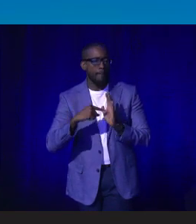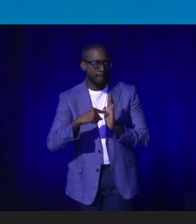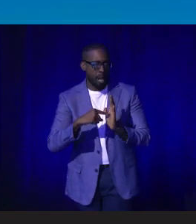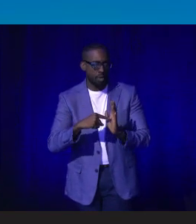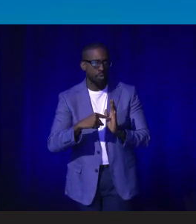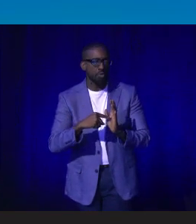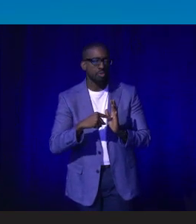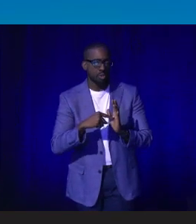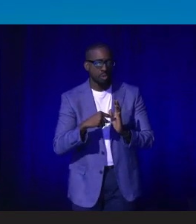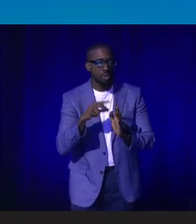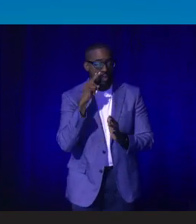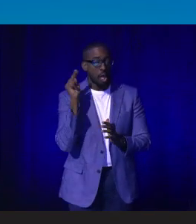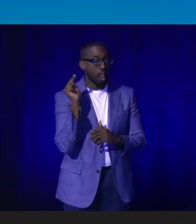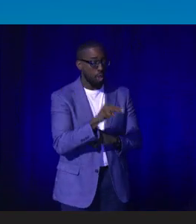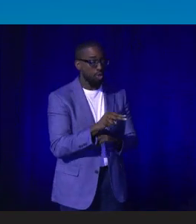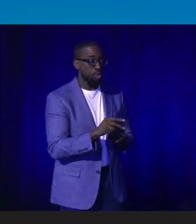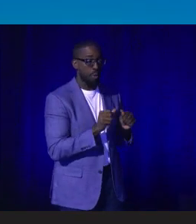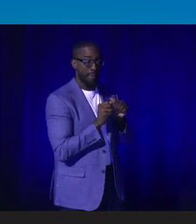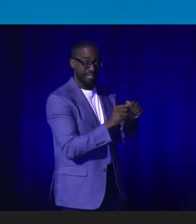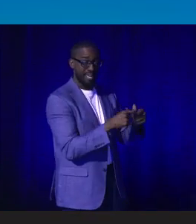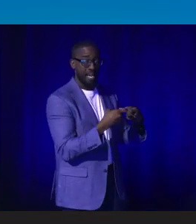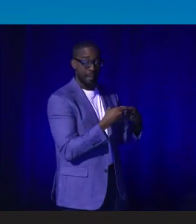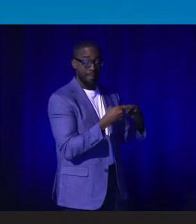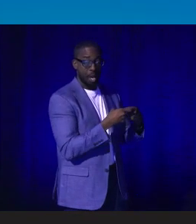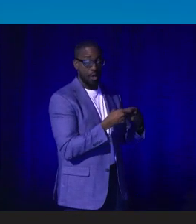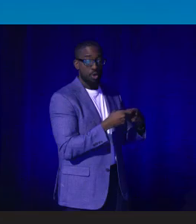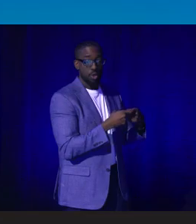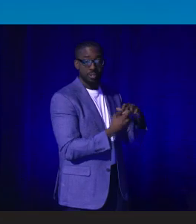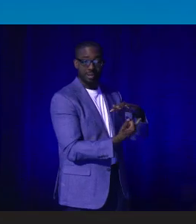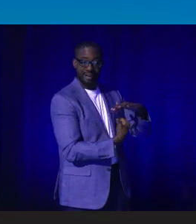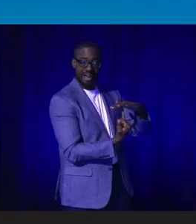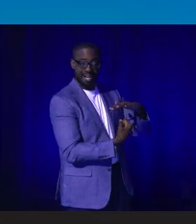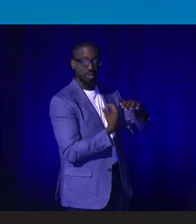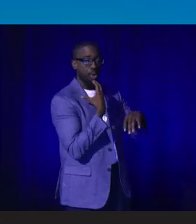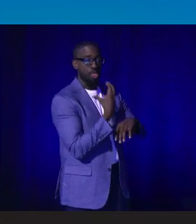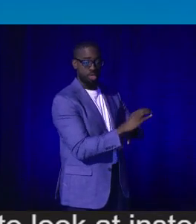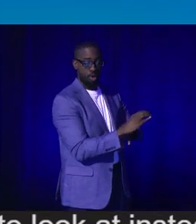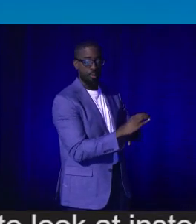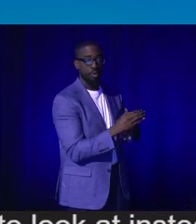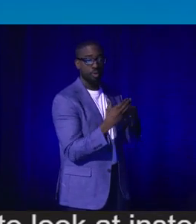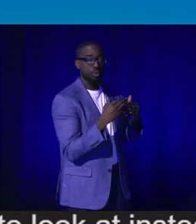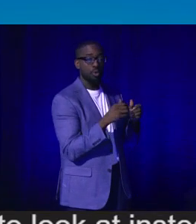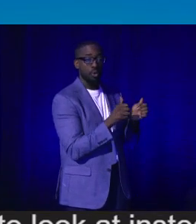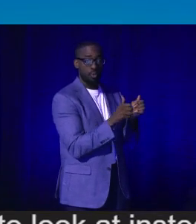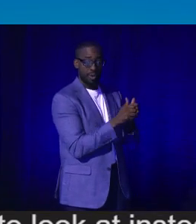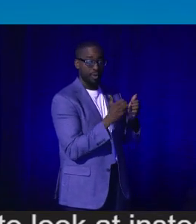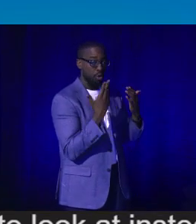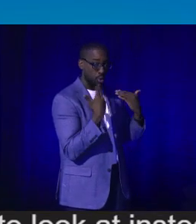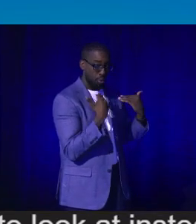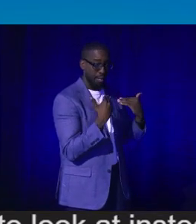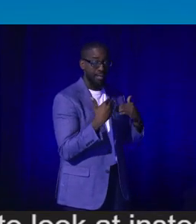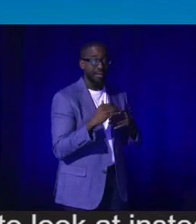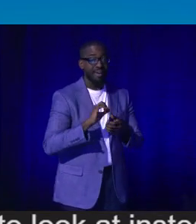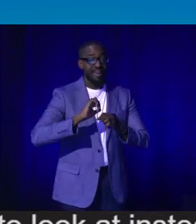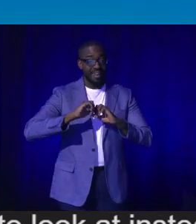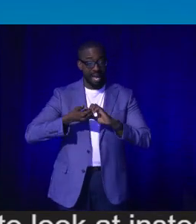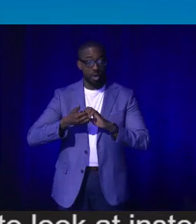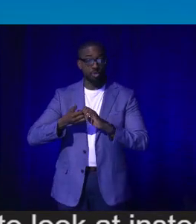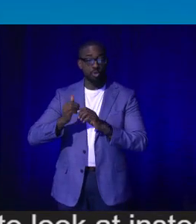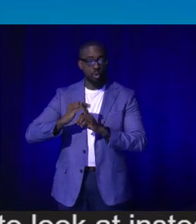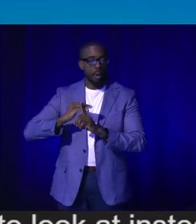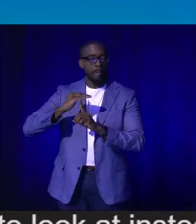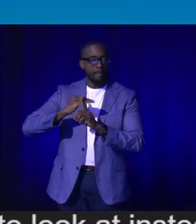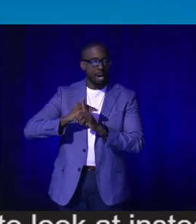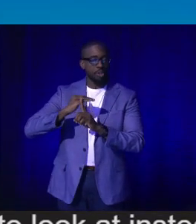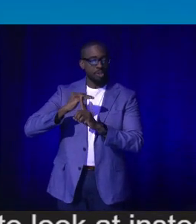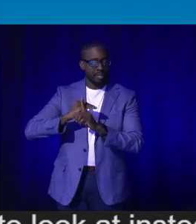its cooling, could we modulate the temperature based on what we know about how to make what temperature the battery would like to